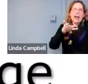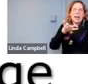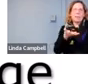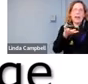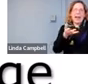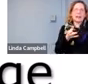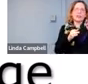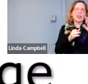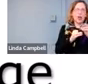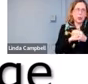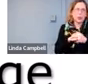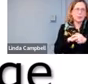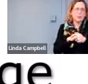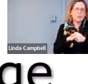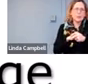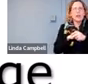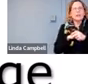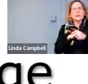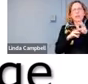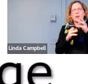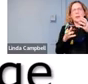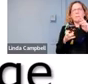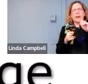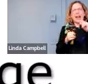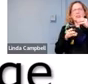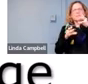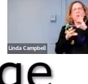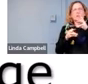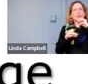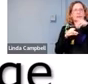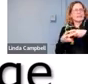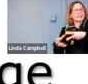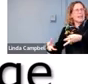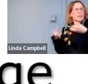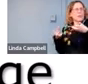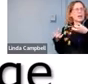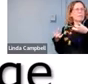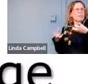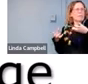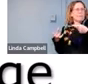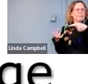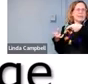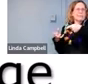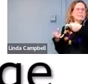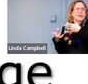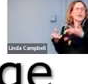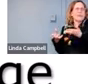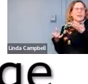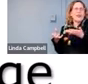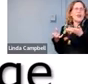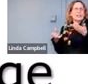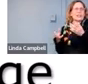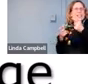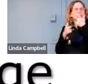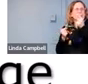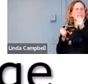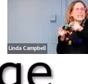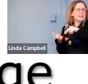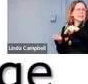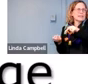it to help balance their cargo and their ship. But they're taking ballast water